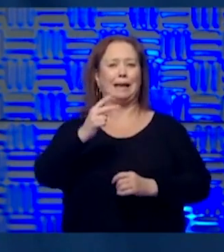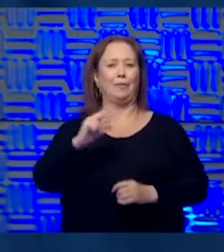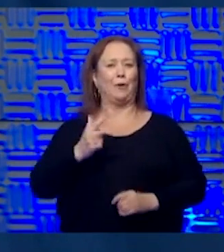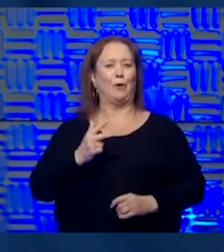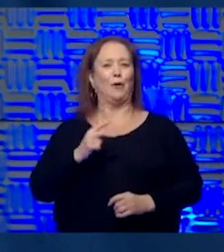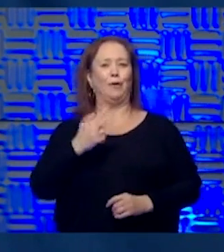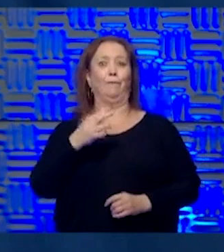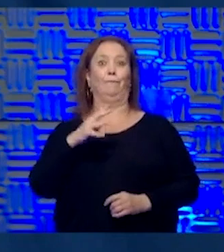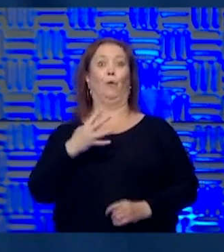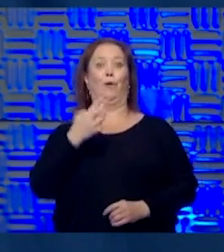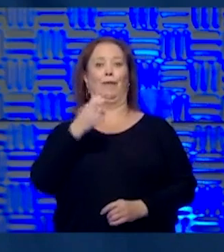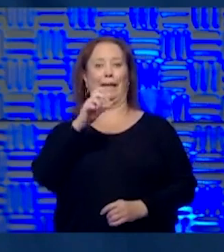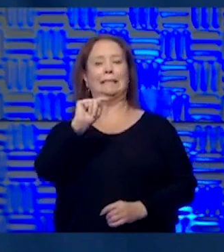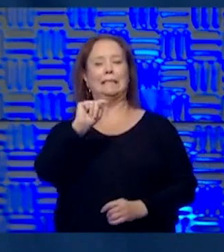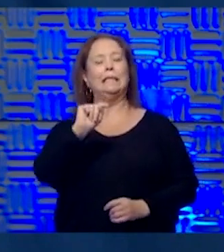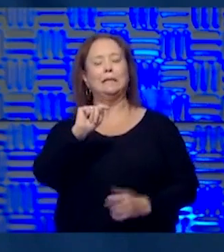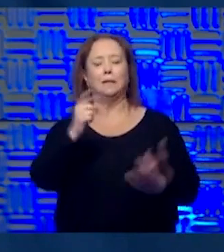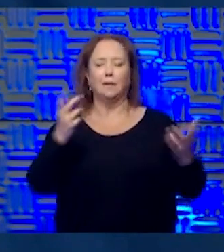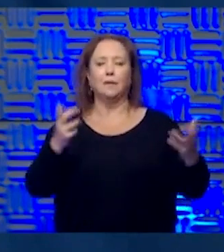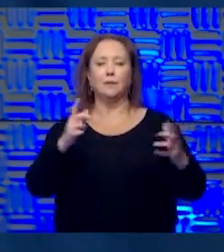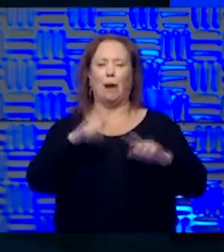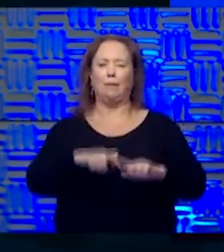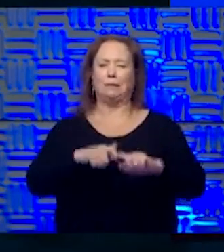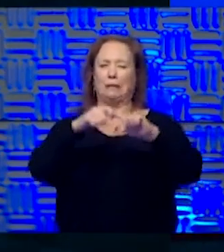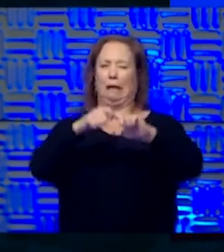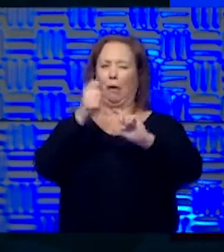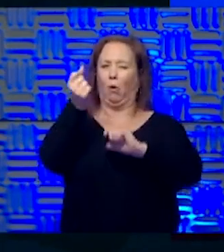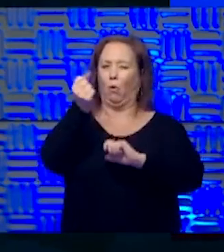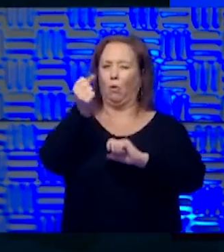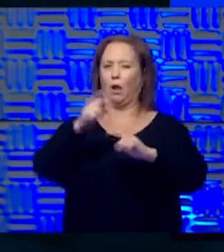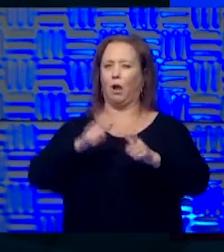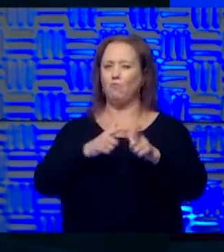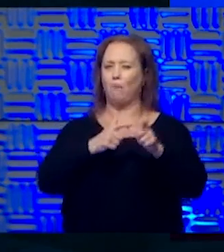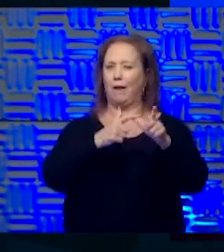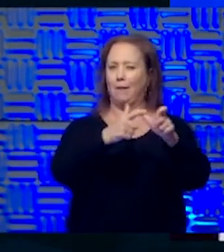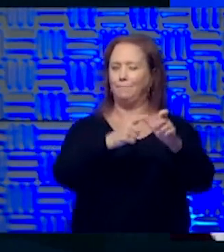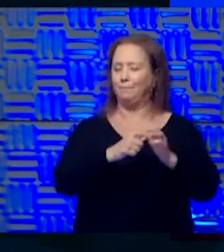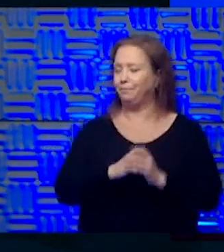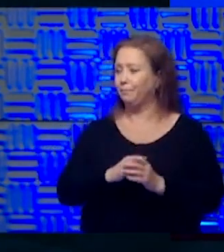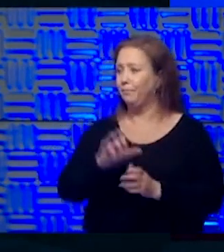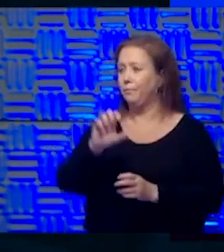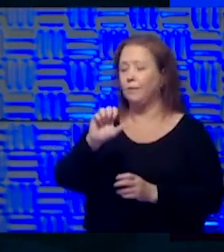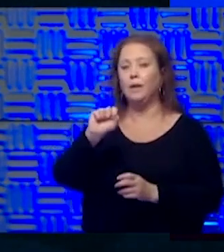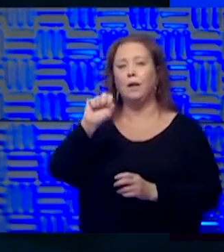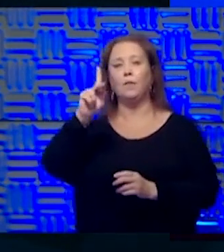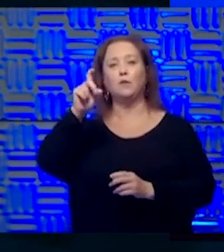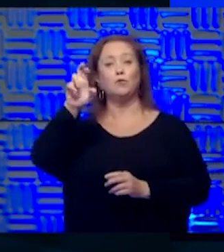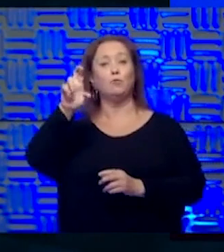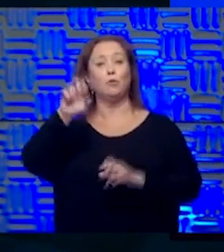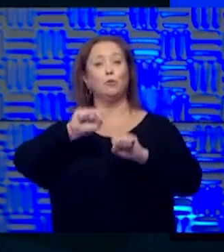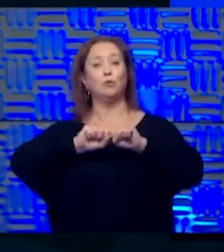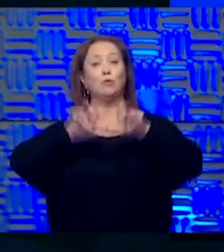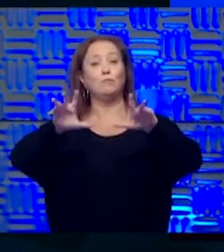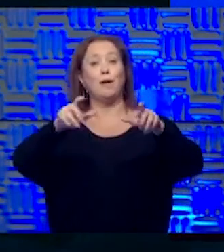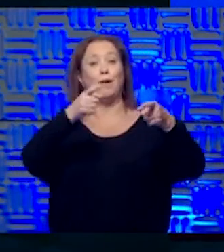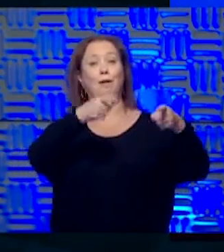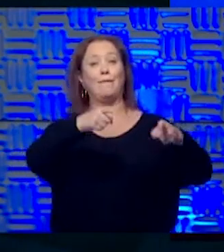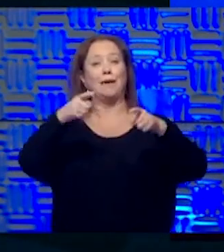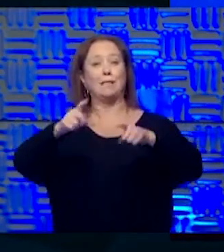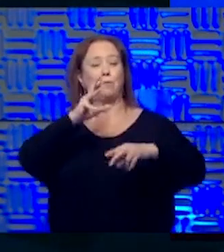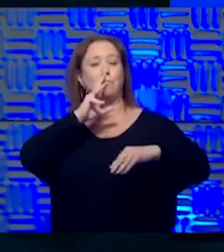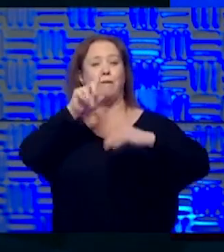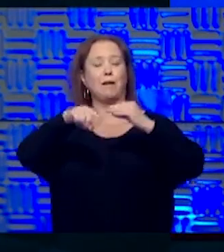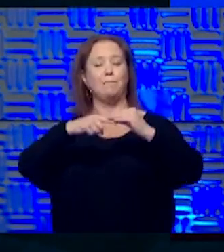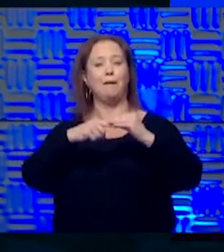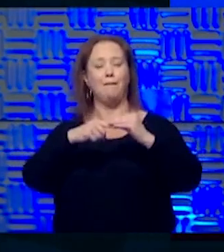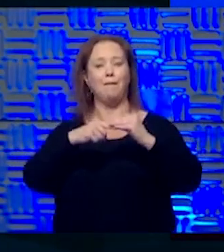very dangerous, and I would probably say right now to hold off and not do that. Well, it reminds me of some of the super spreader events we talk about, and I